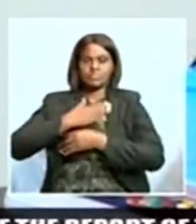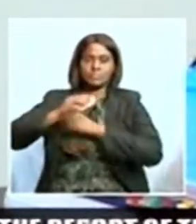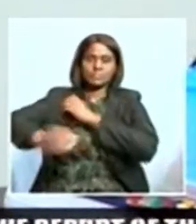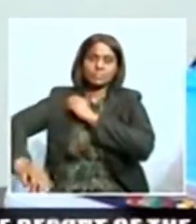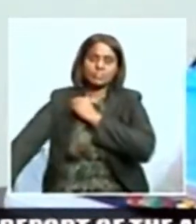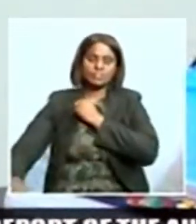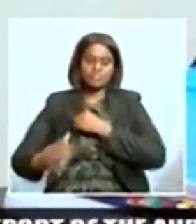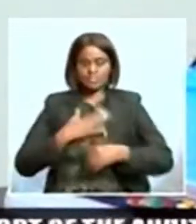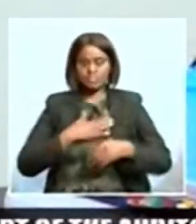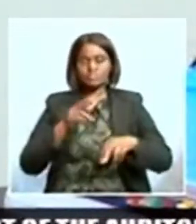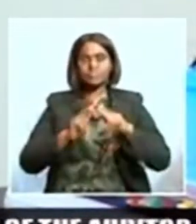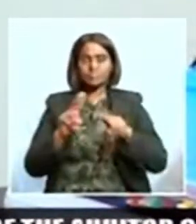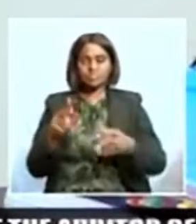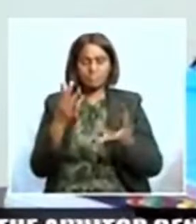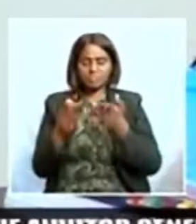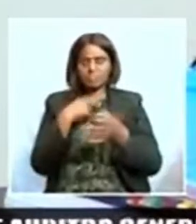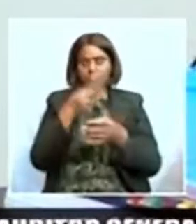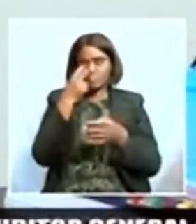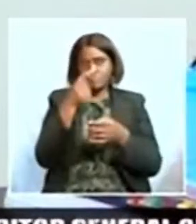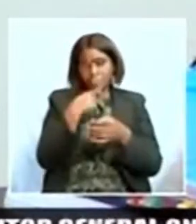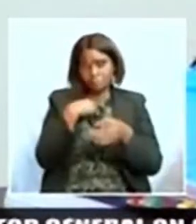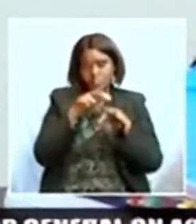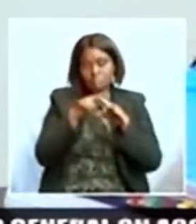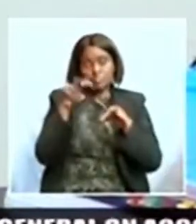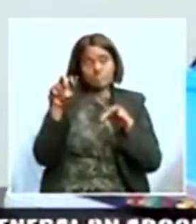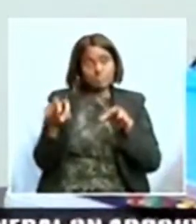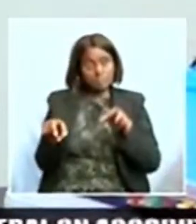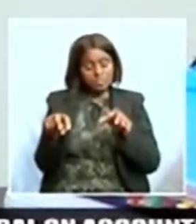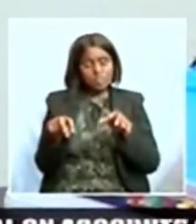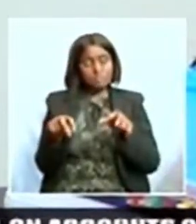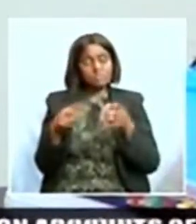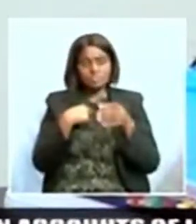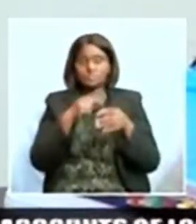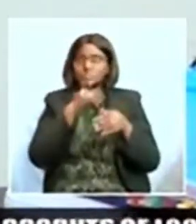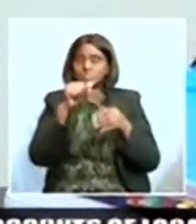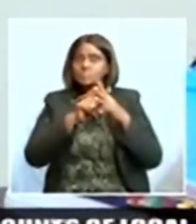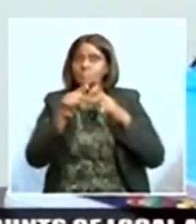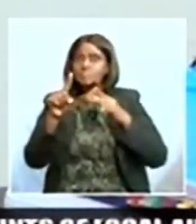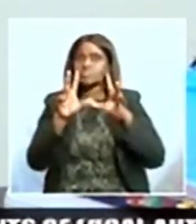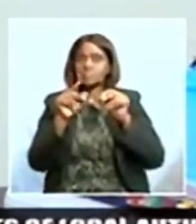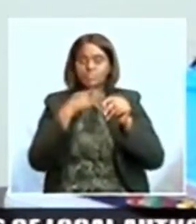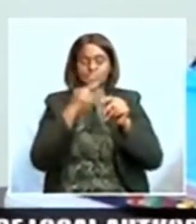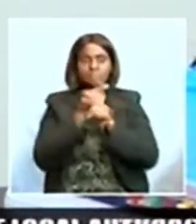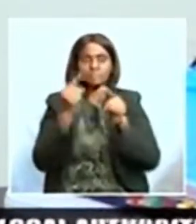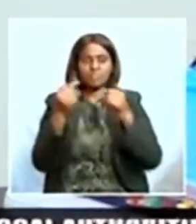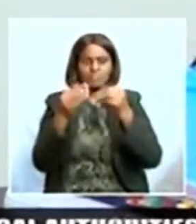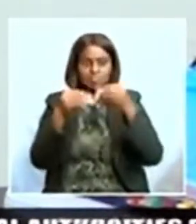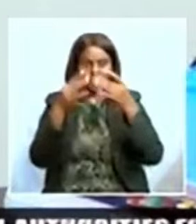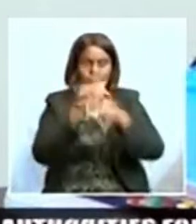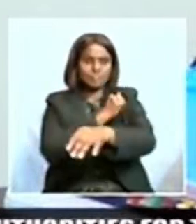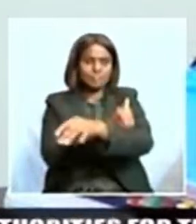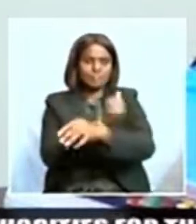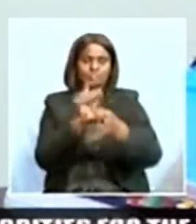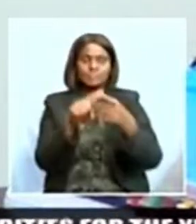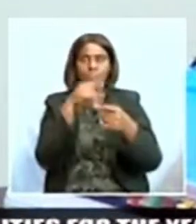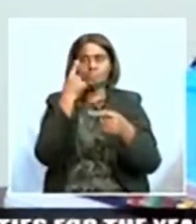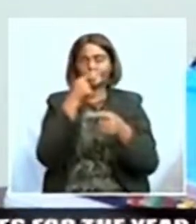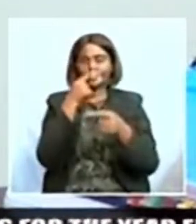my chairman. In case you see me stepping away, I'm not running away, but I'm just giving authority to